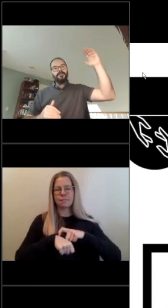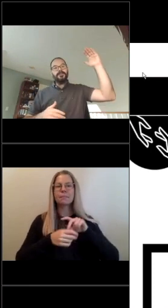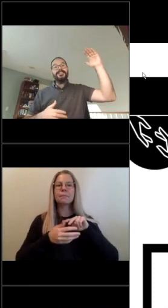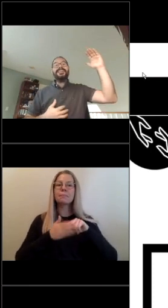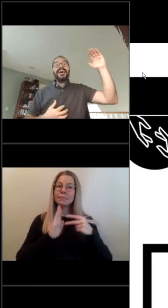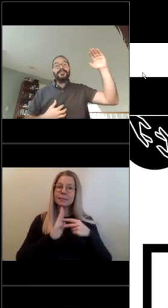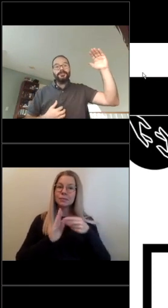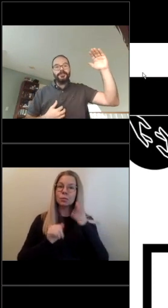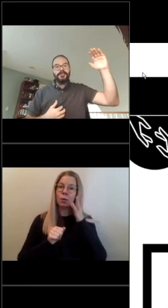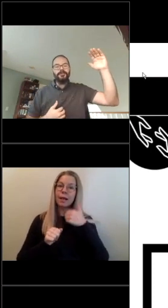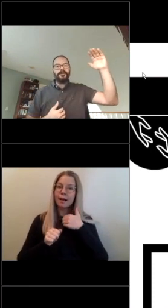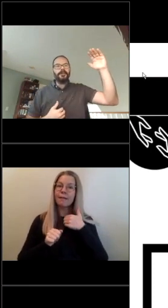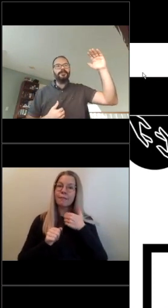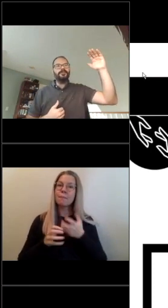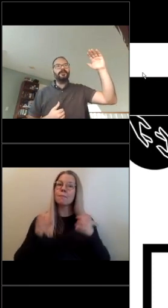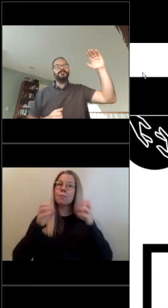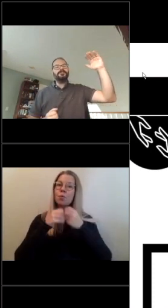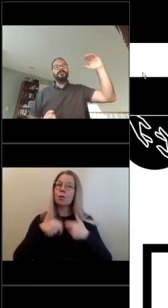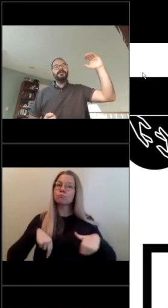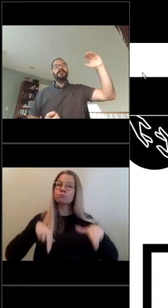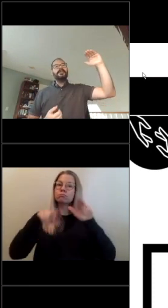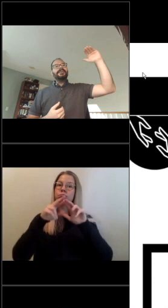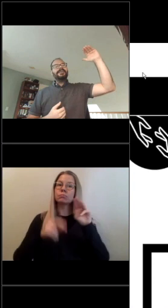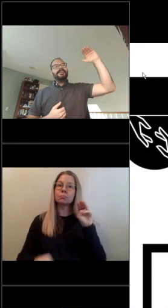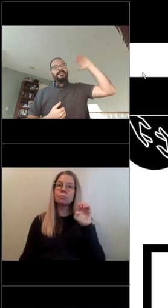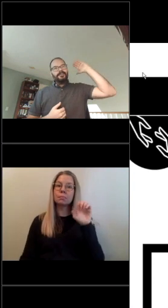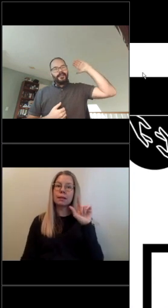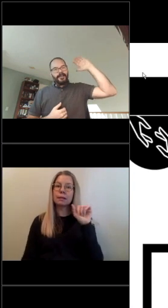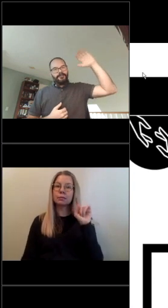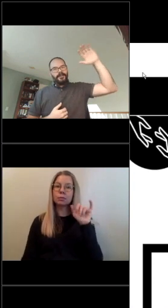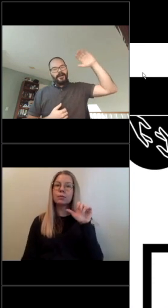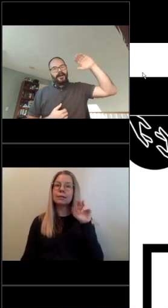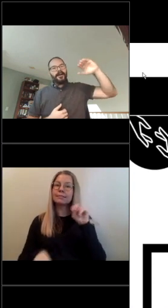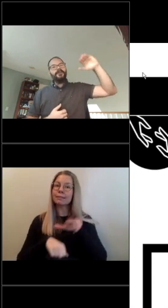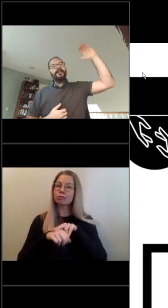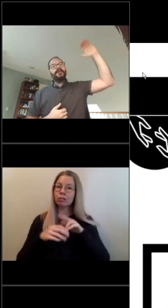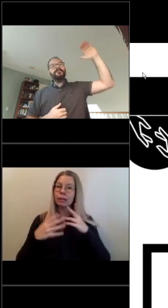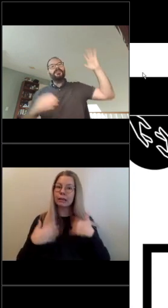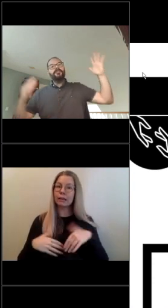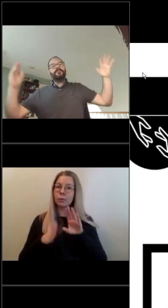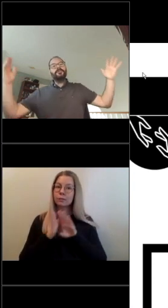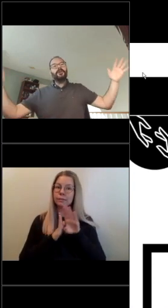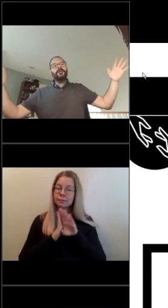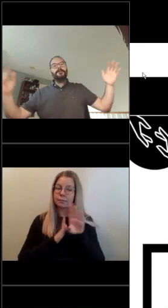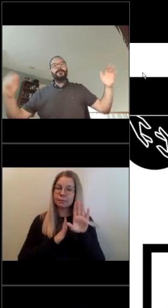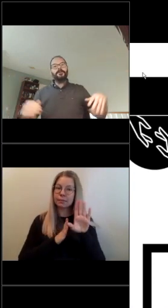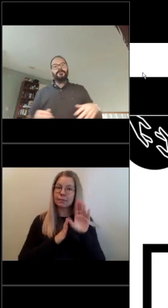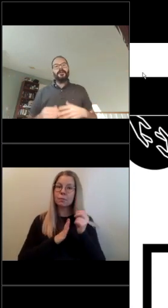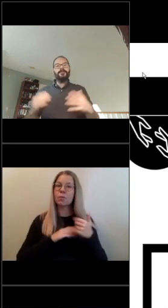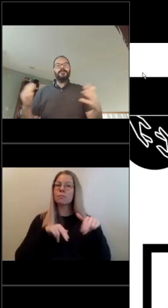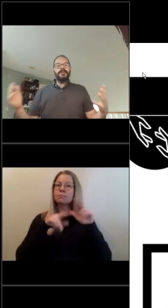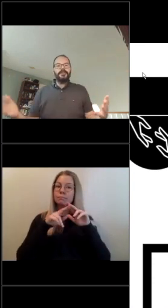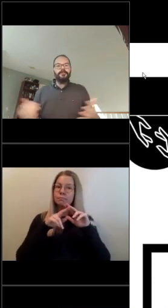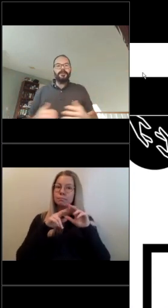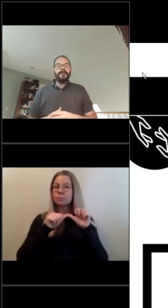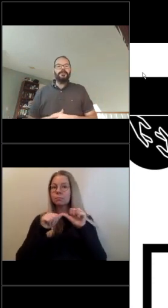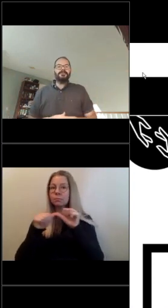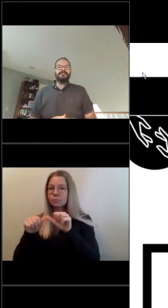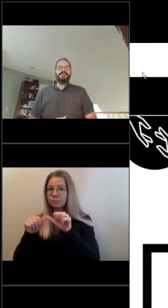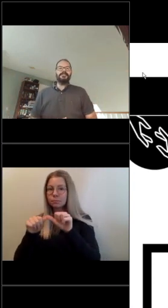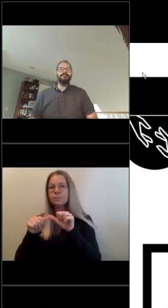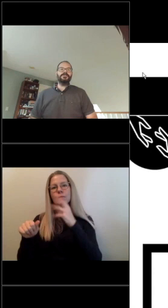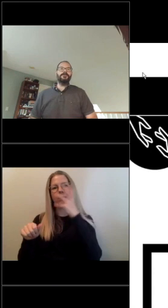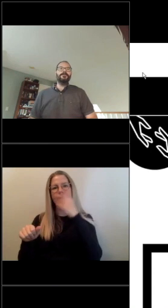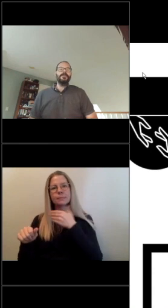of melatonin naturally, we call that endogenously. It'll have higher levels for a longer period of time, and you'll end up with a